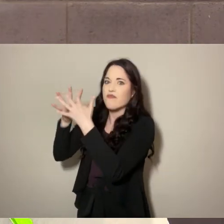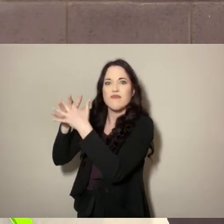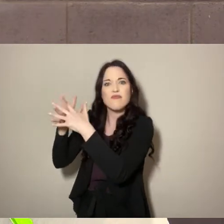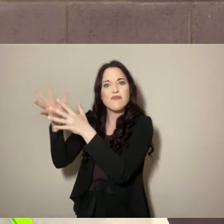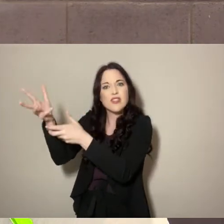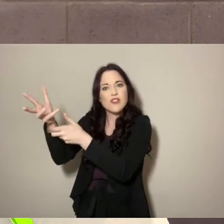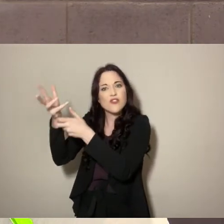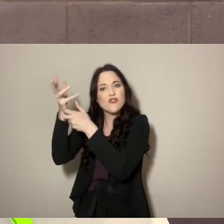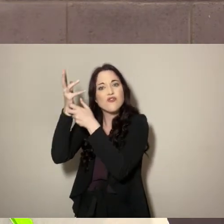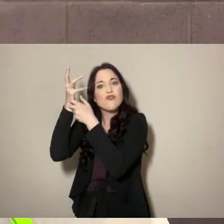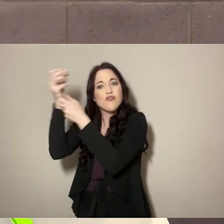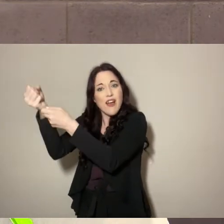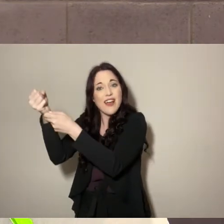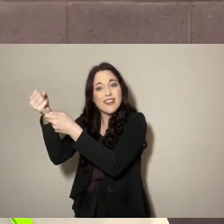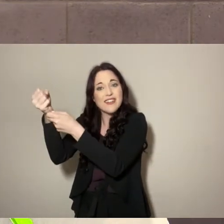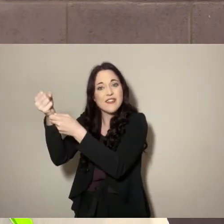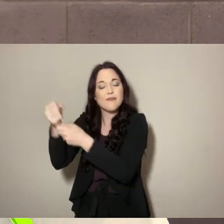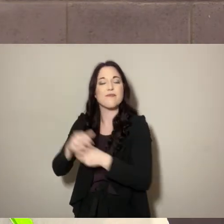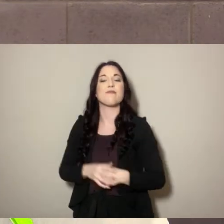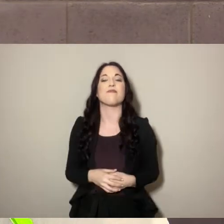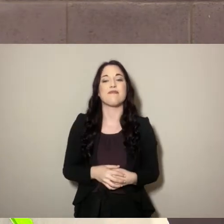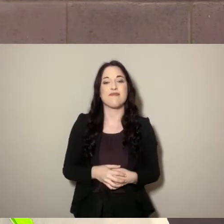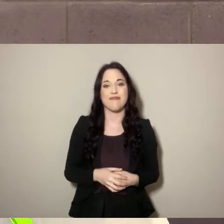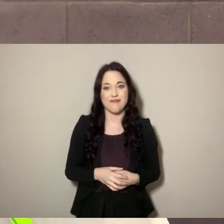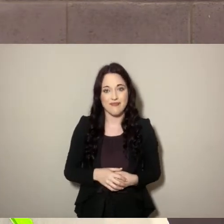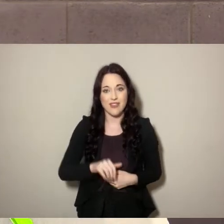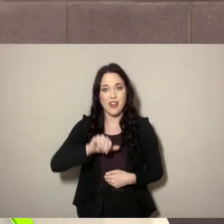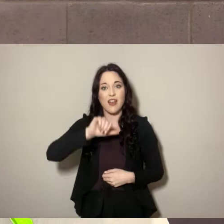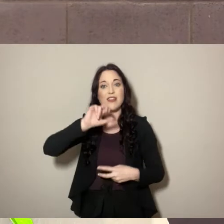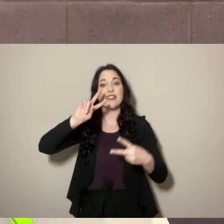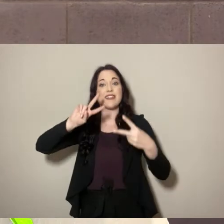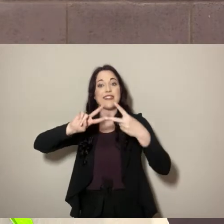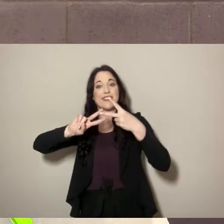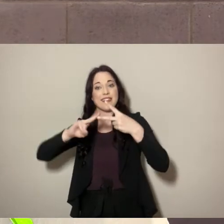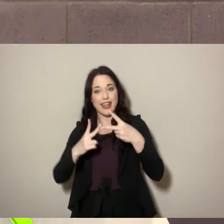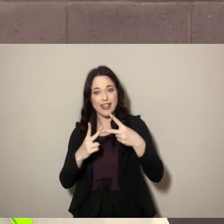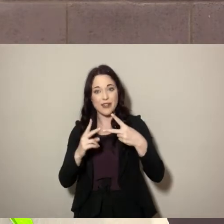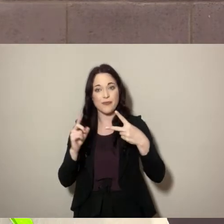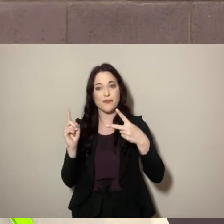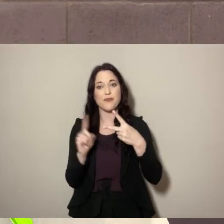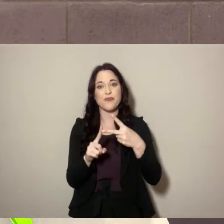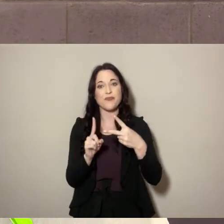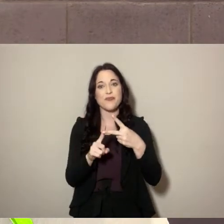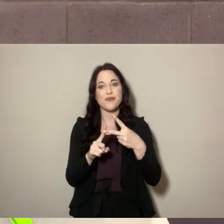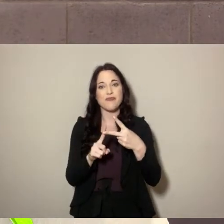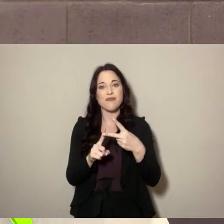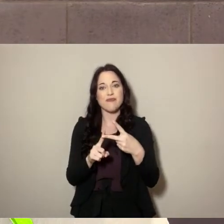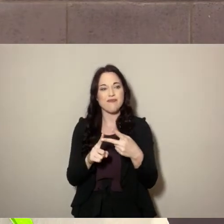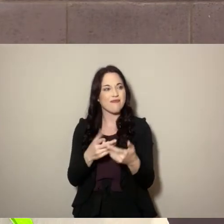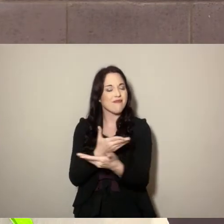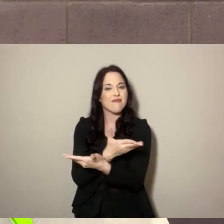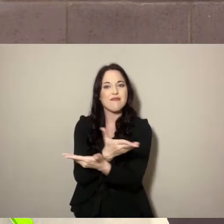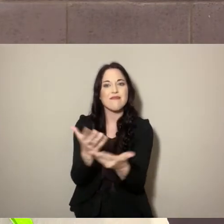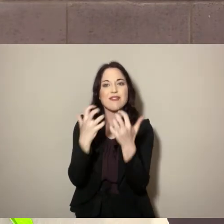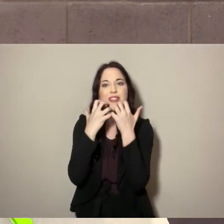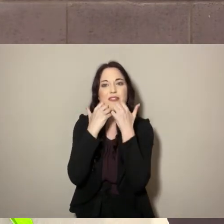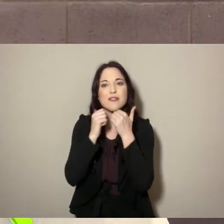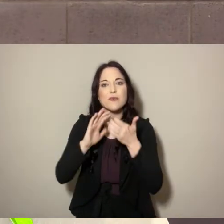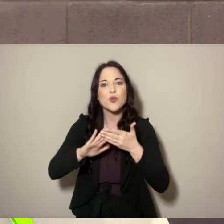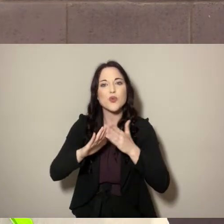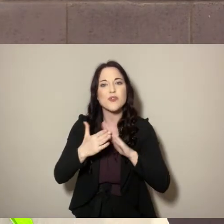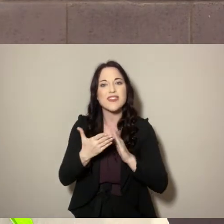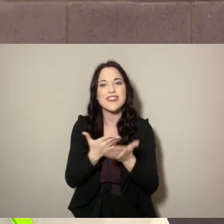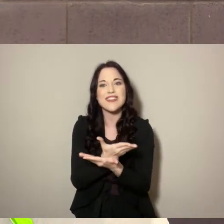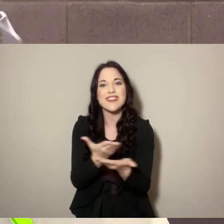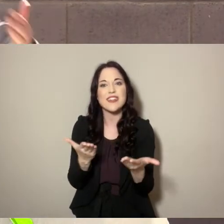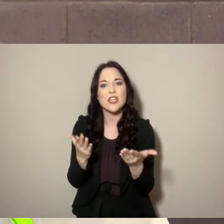trust. Another of several foundations is the foundation of beloved community. For Jesus,